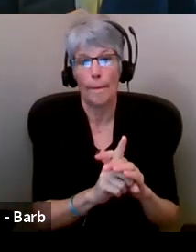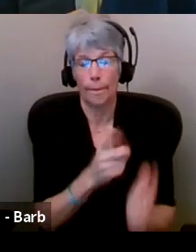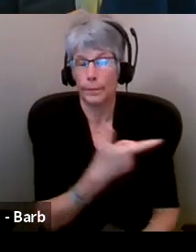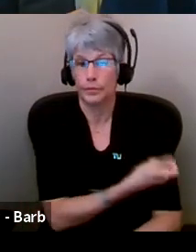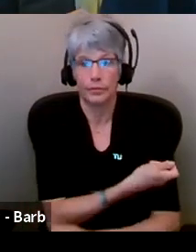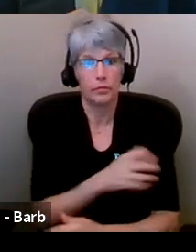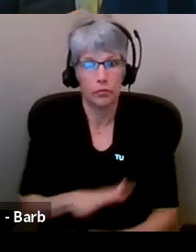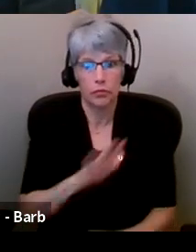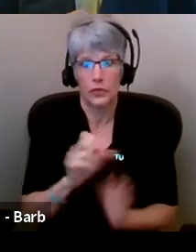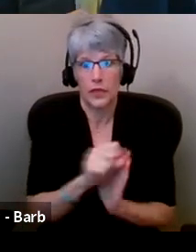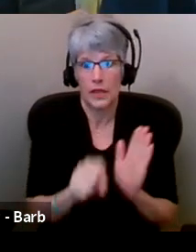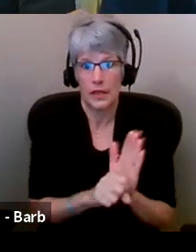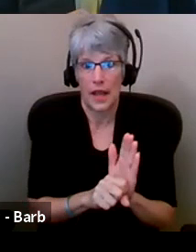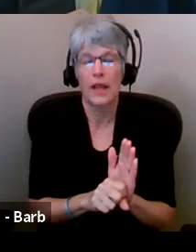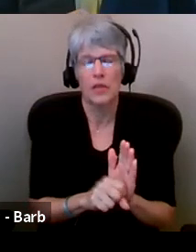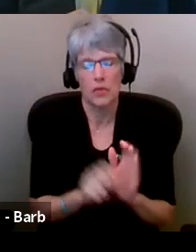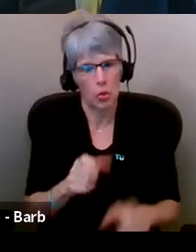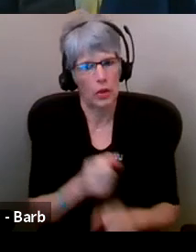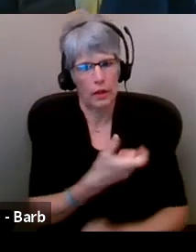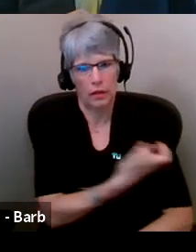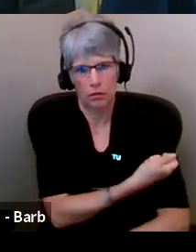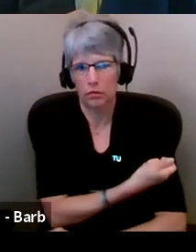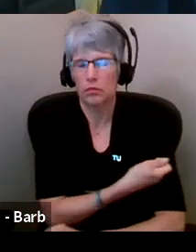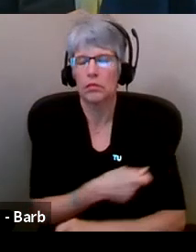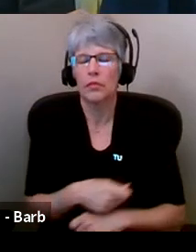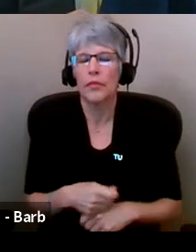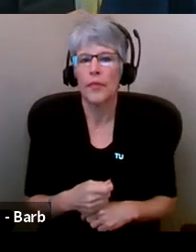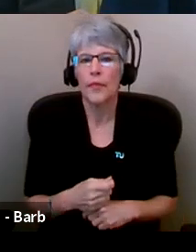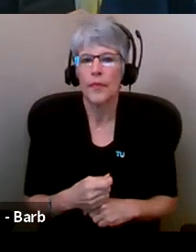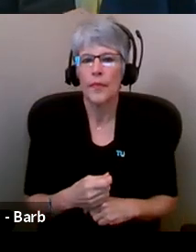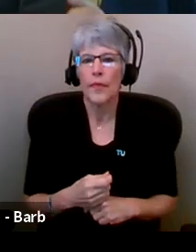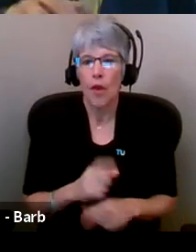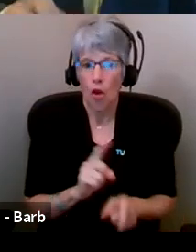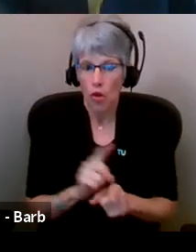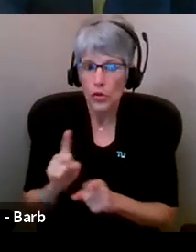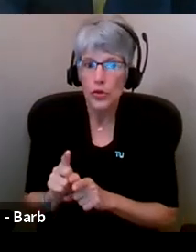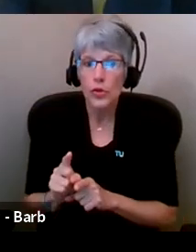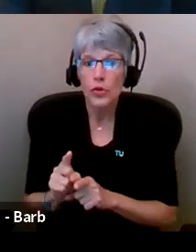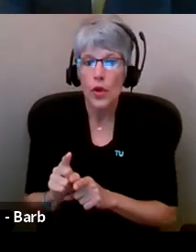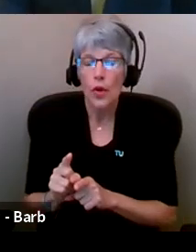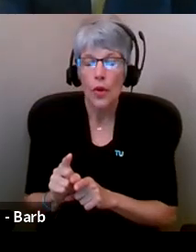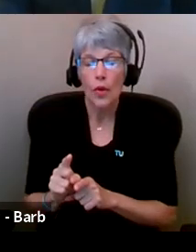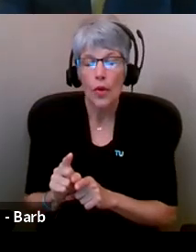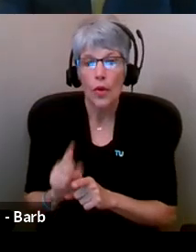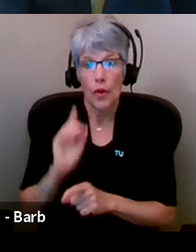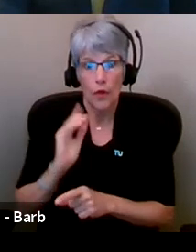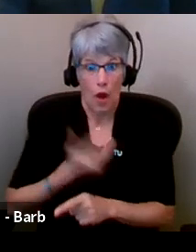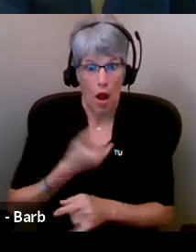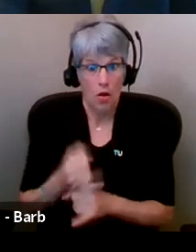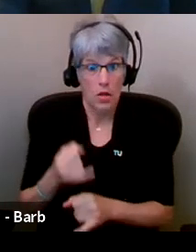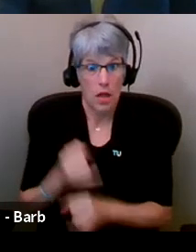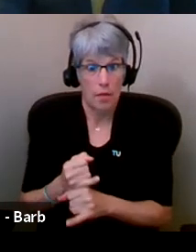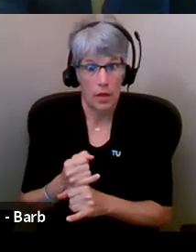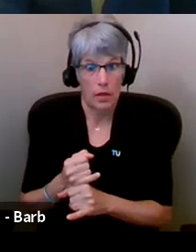have access to the vaccine, and distribution's not an issue. We're also looking at the fact that on our campus, our positivity